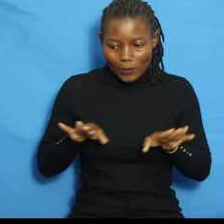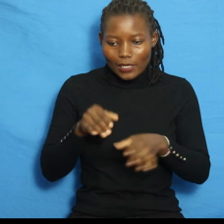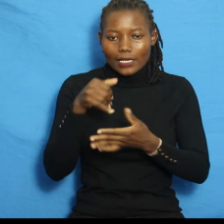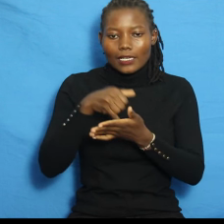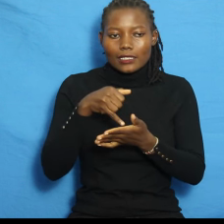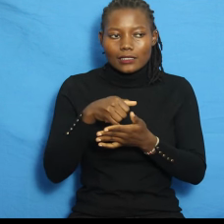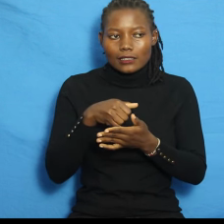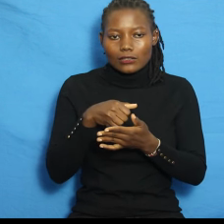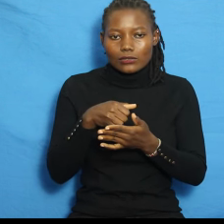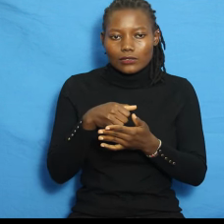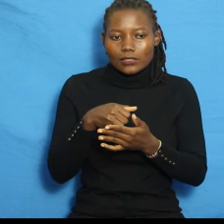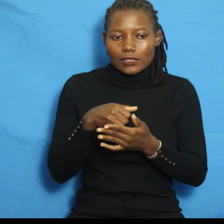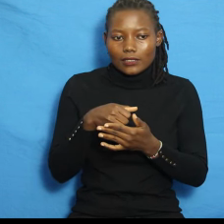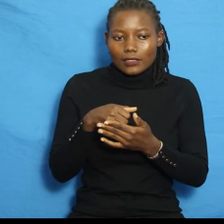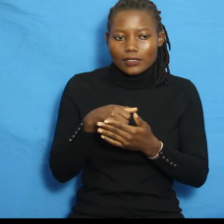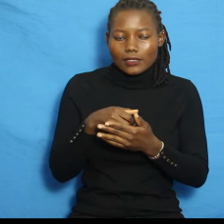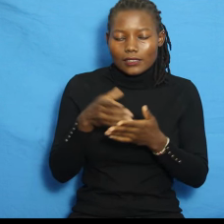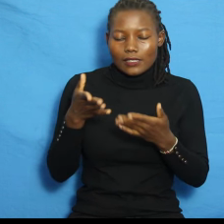includes normally elevating